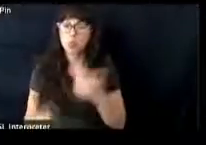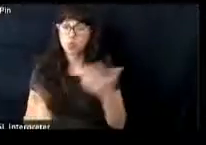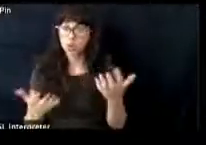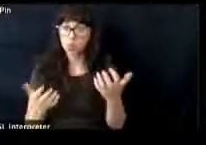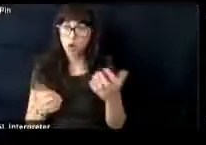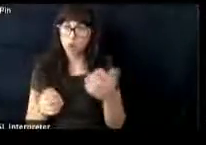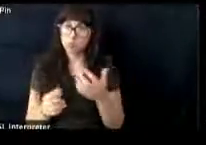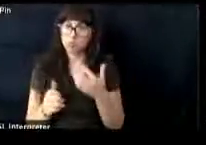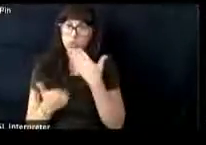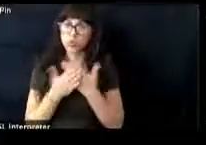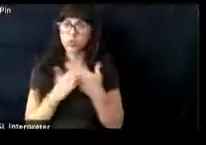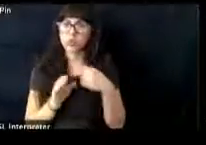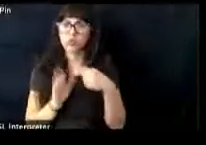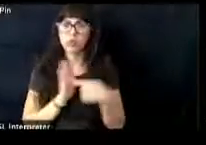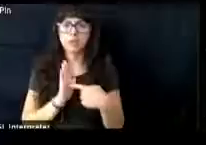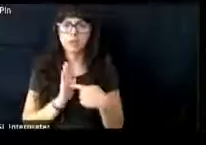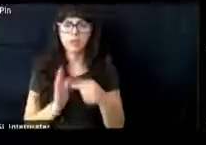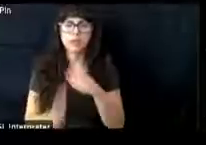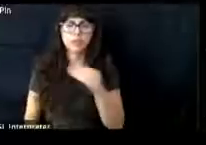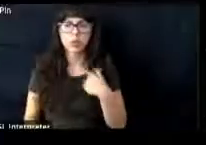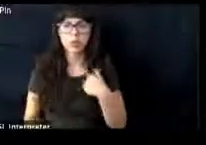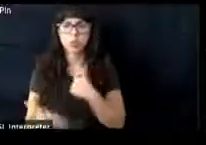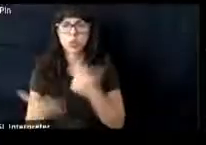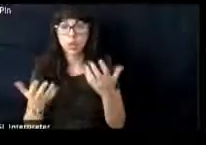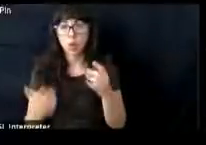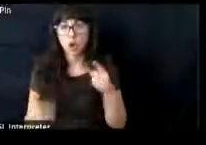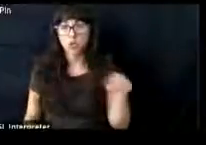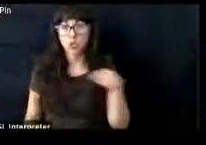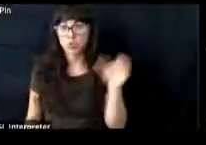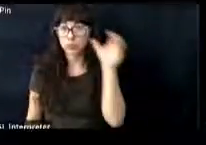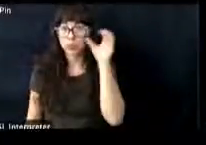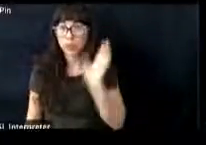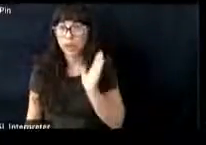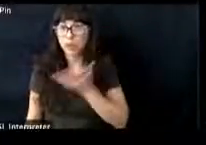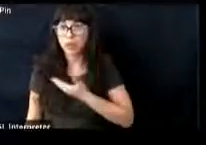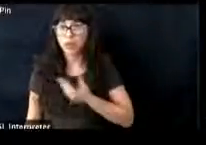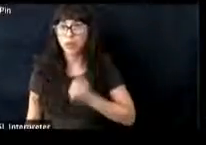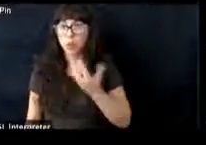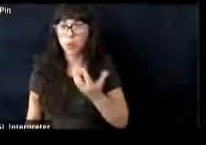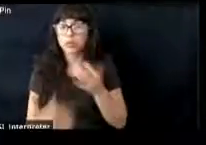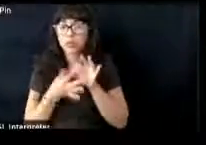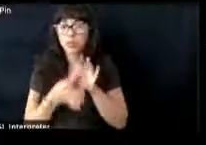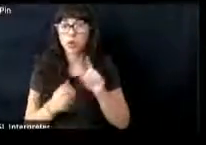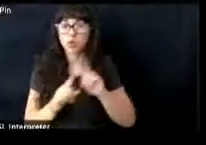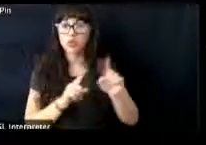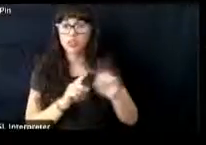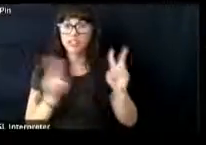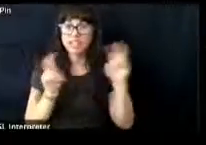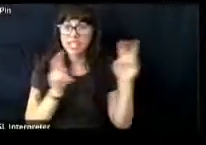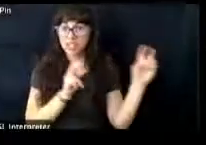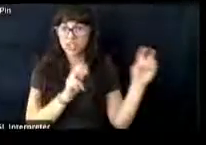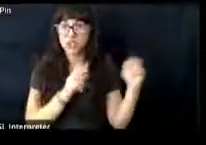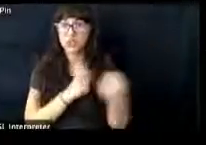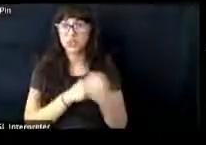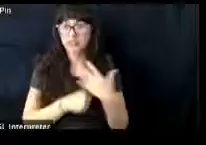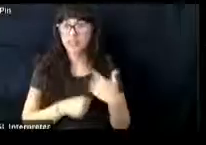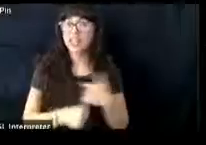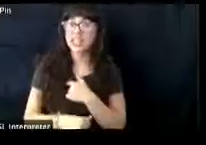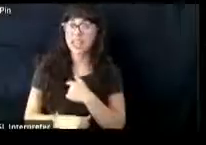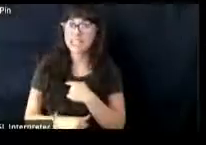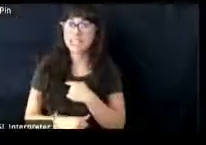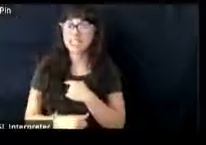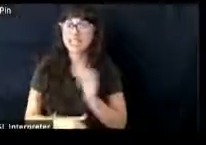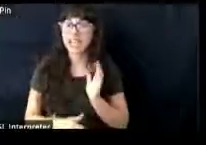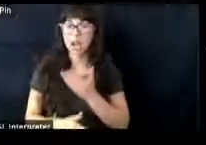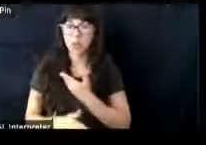and have our voice heard concerning issues that affect us and in our